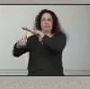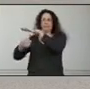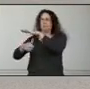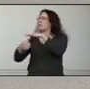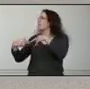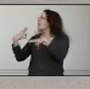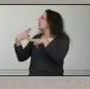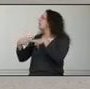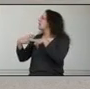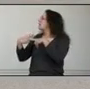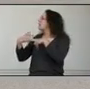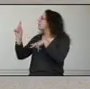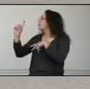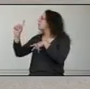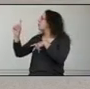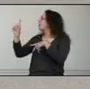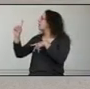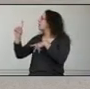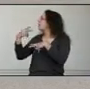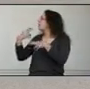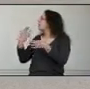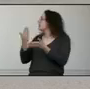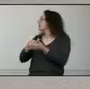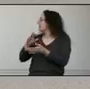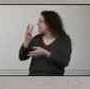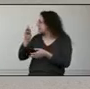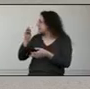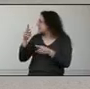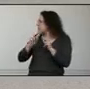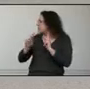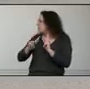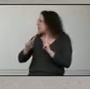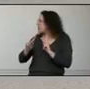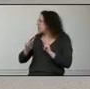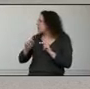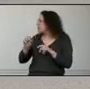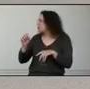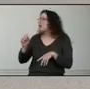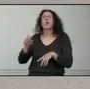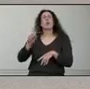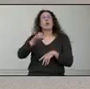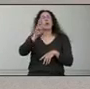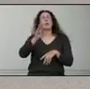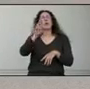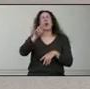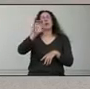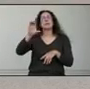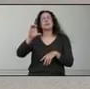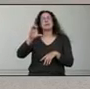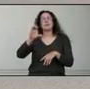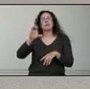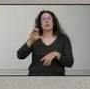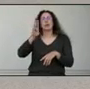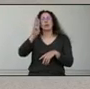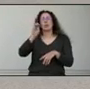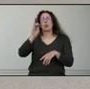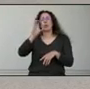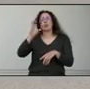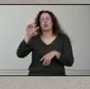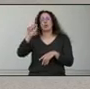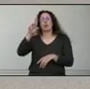the name of the shelter where this was, 60? Oh yes, that was at BRC Bocardo Reception Center.